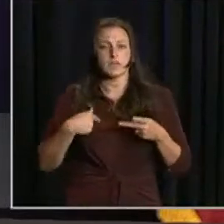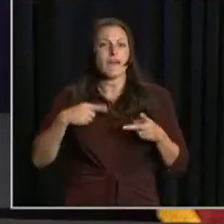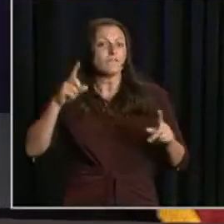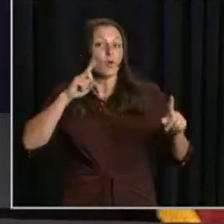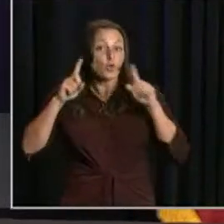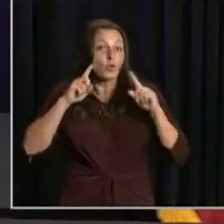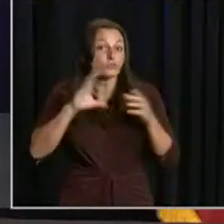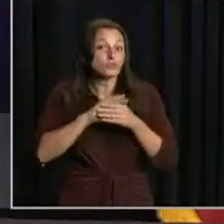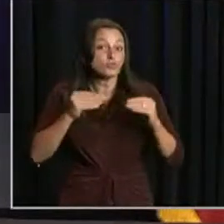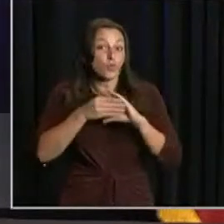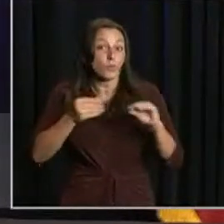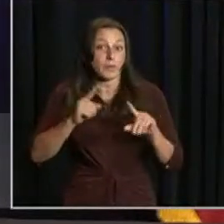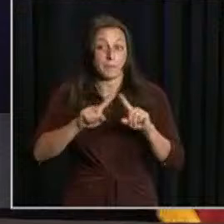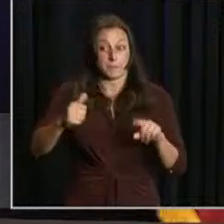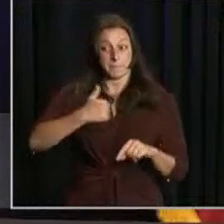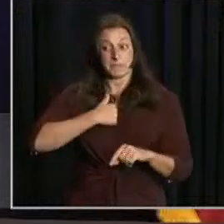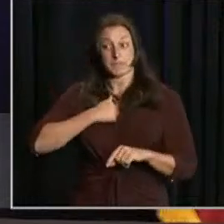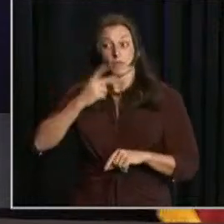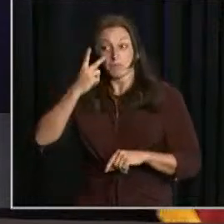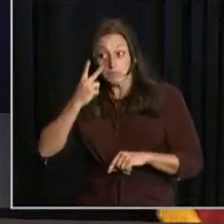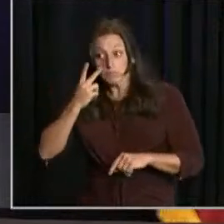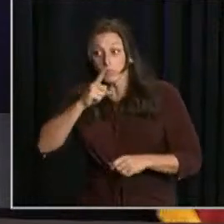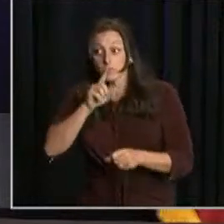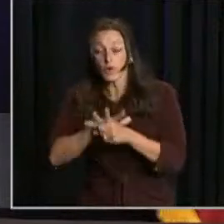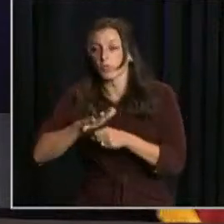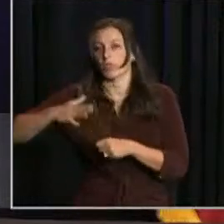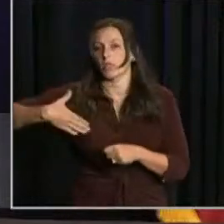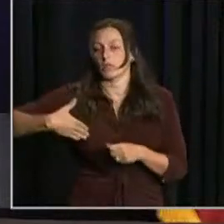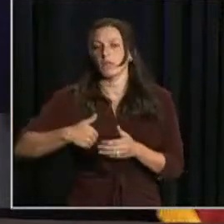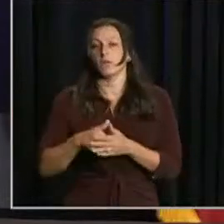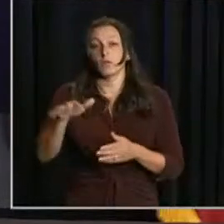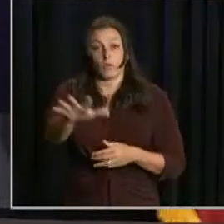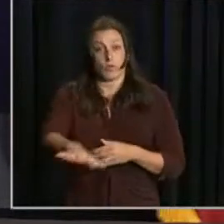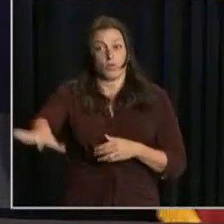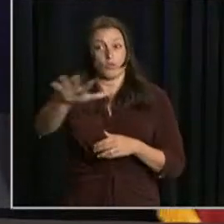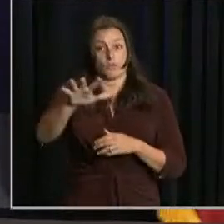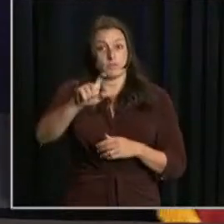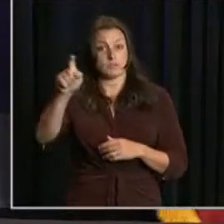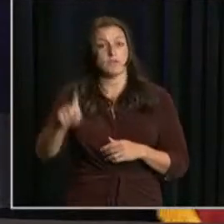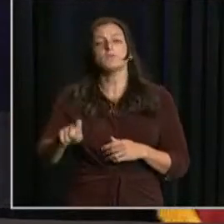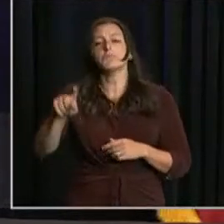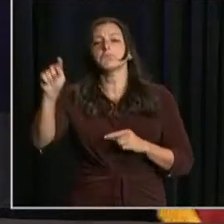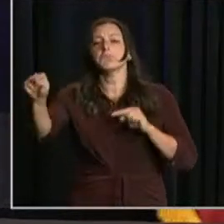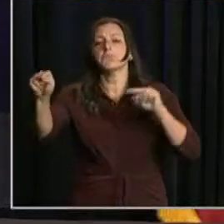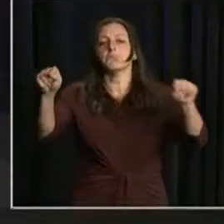have not confirmed this myself. But there are other places in the state that are doing it.